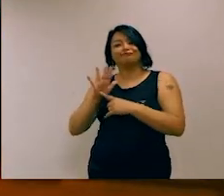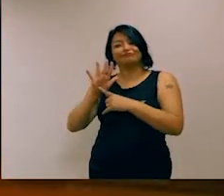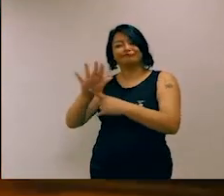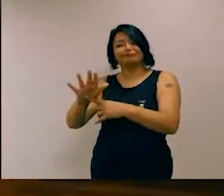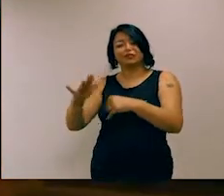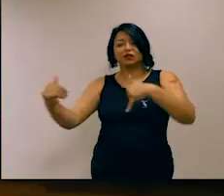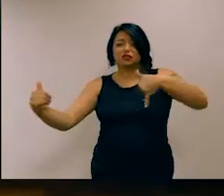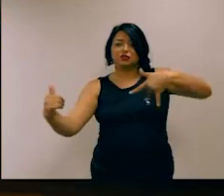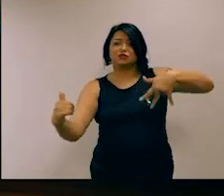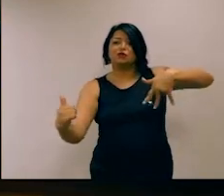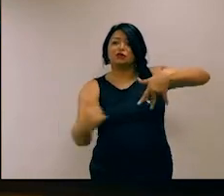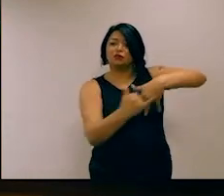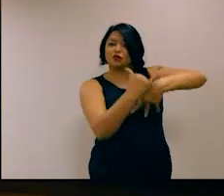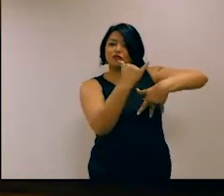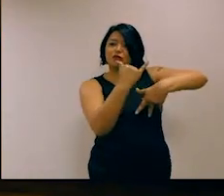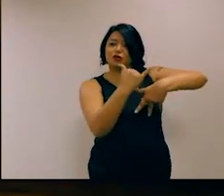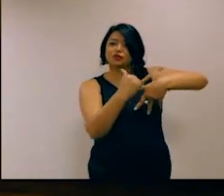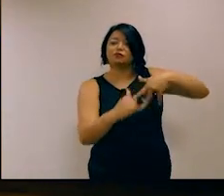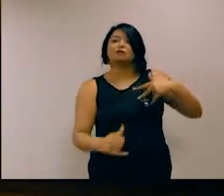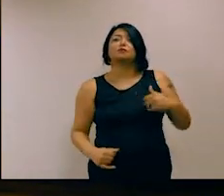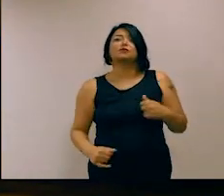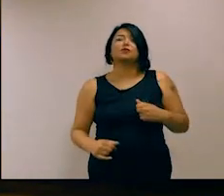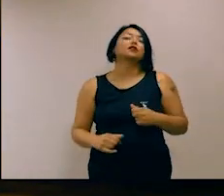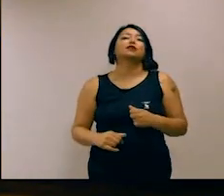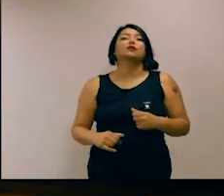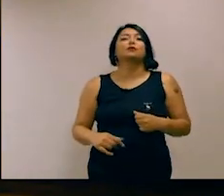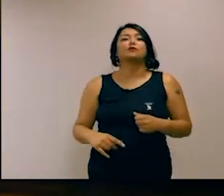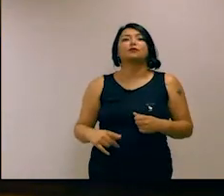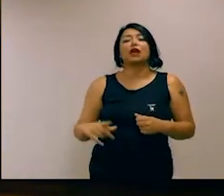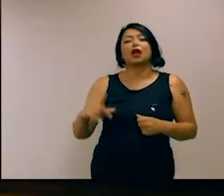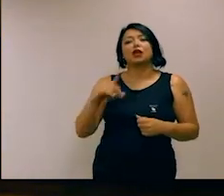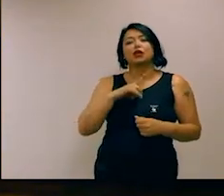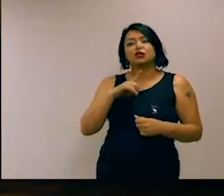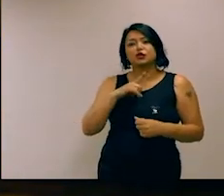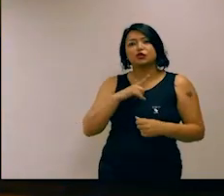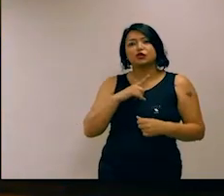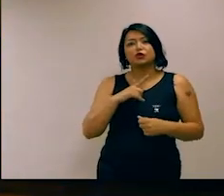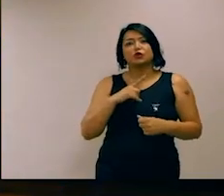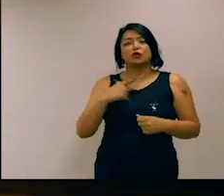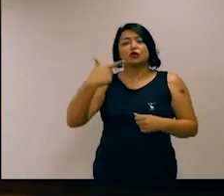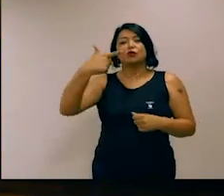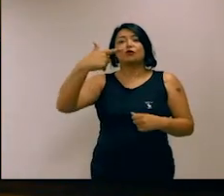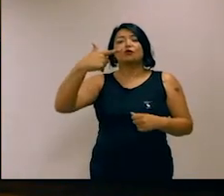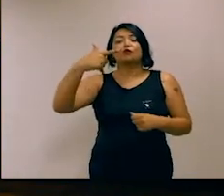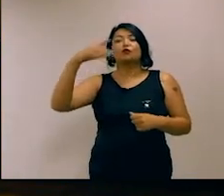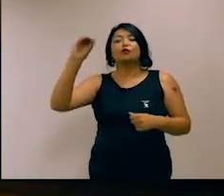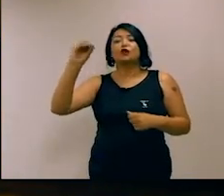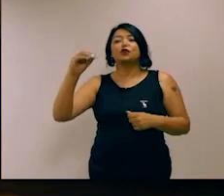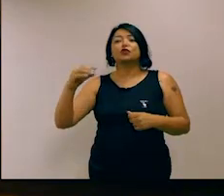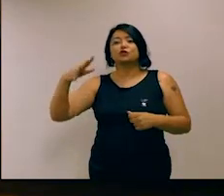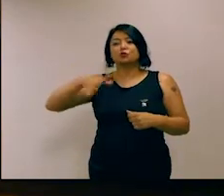homage to the victims. And yesterday morning, I was calling a team of